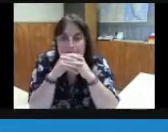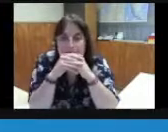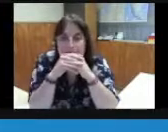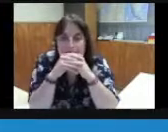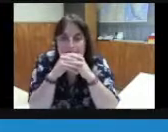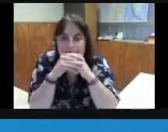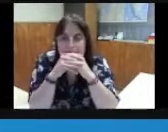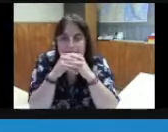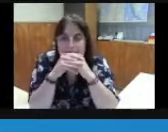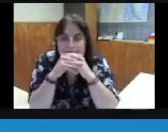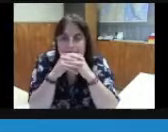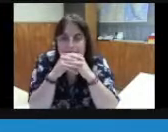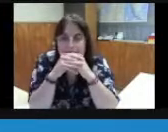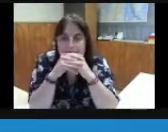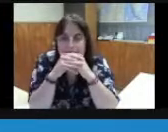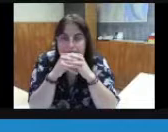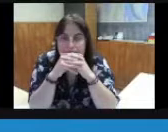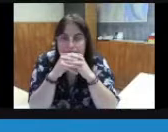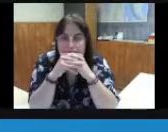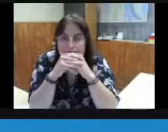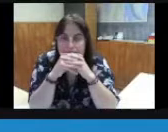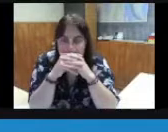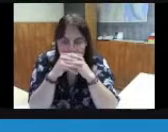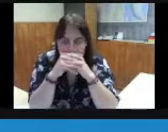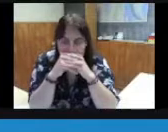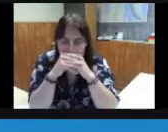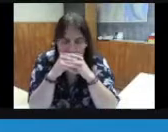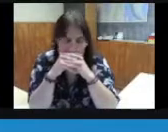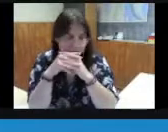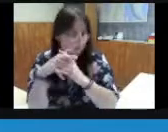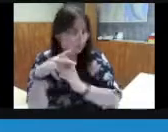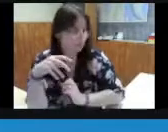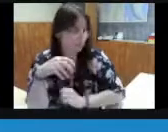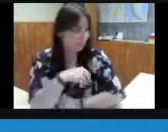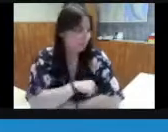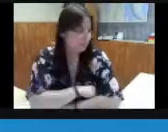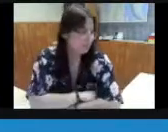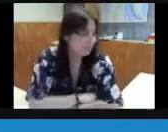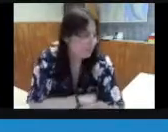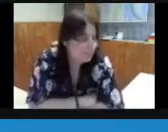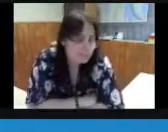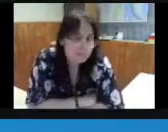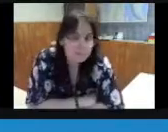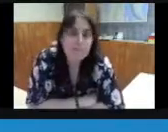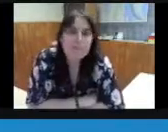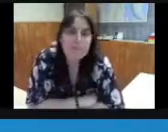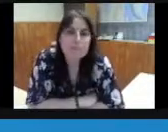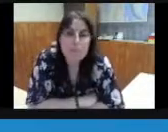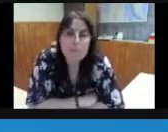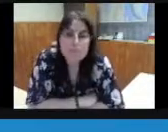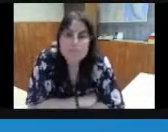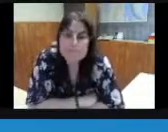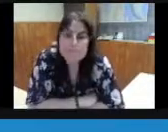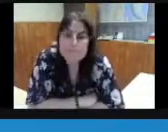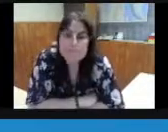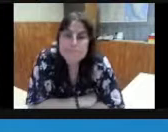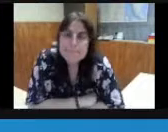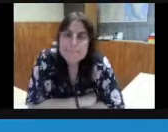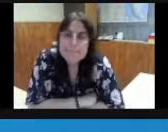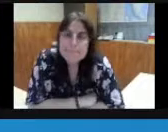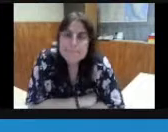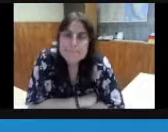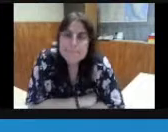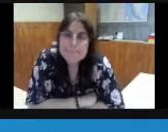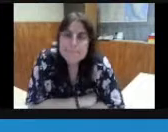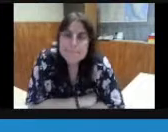have learned this in a very hard way during this COVID-19 pandemic. Collaboration of stakeholder sectors is hence the key. To